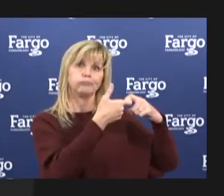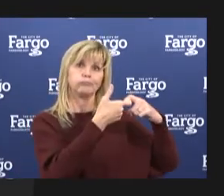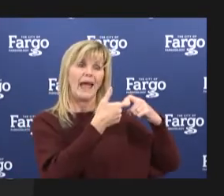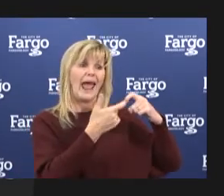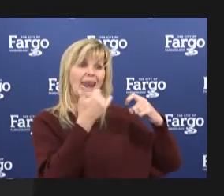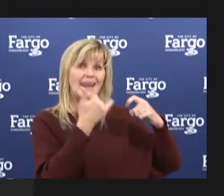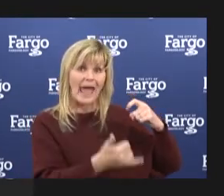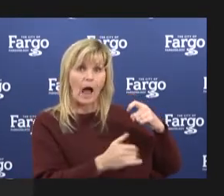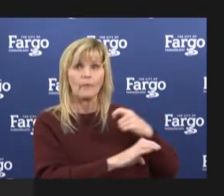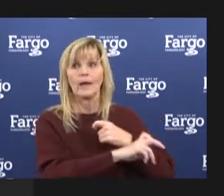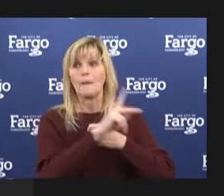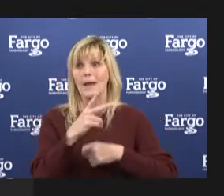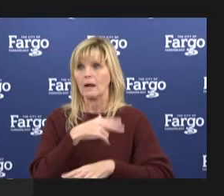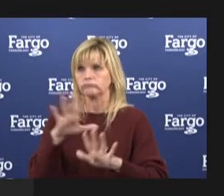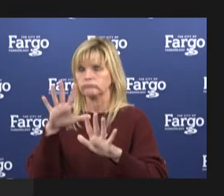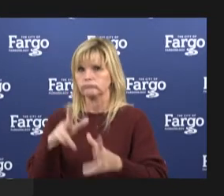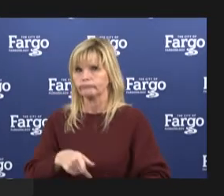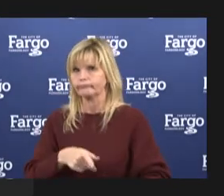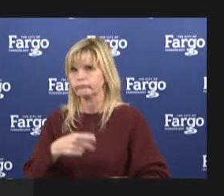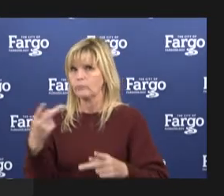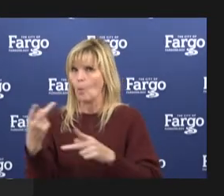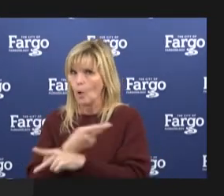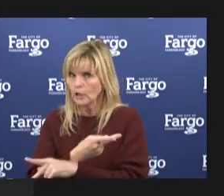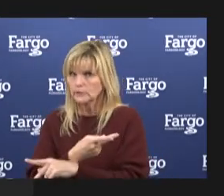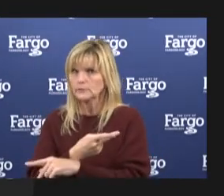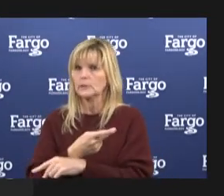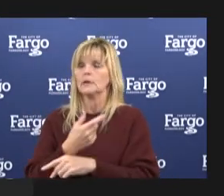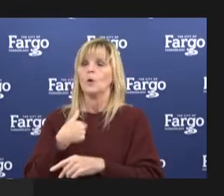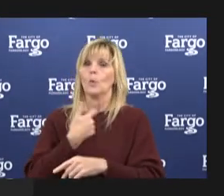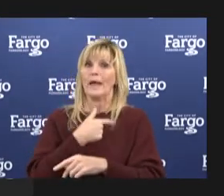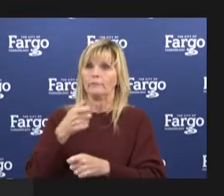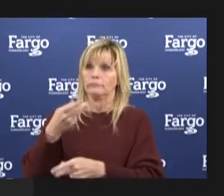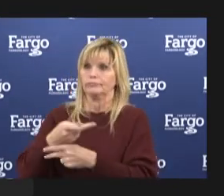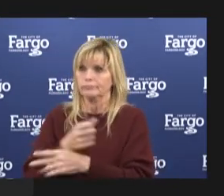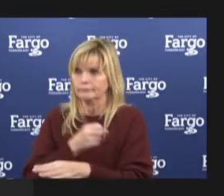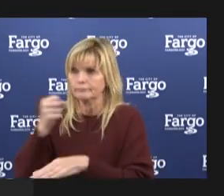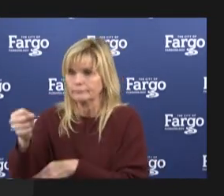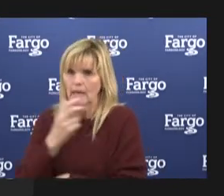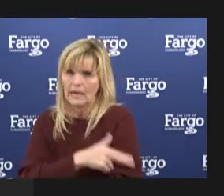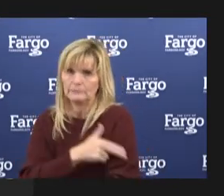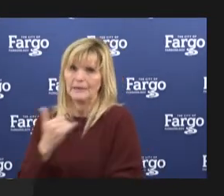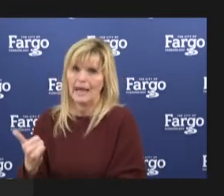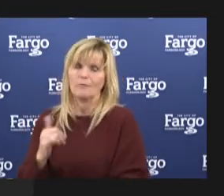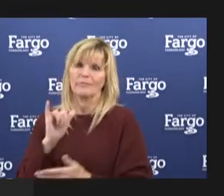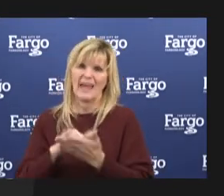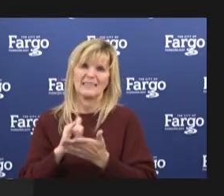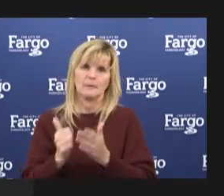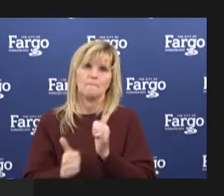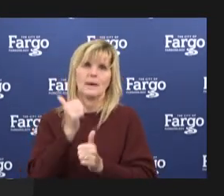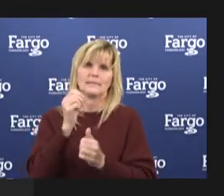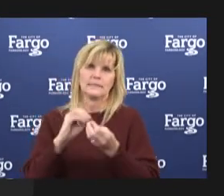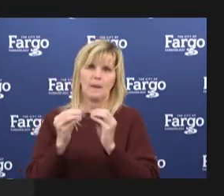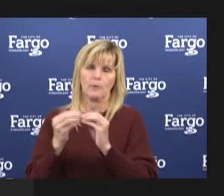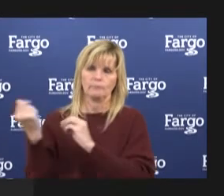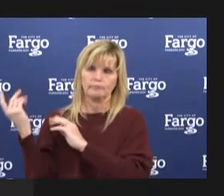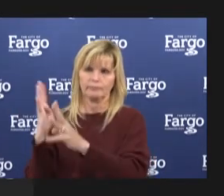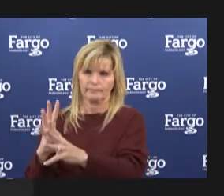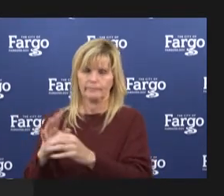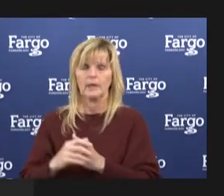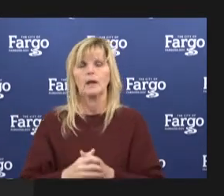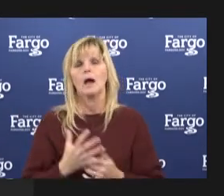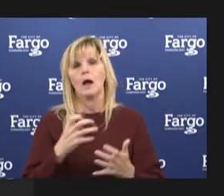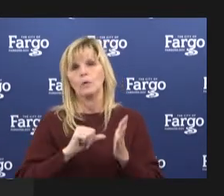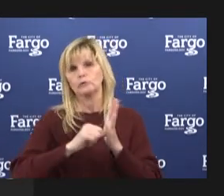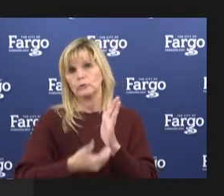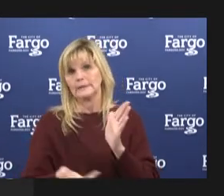medical conditions, as well as transfers from other parts of the state. I would also like to stress that we need to do what we can